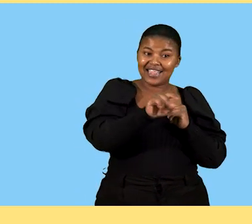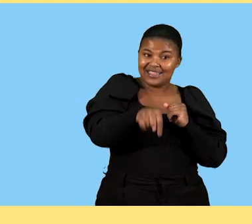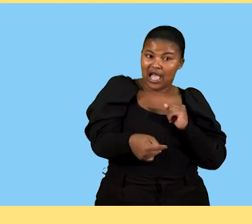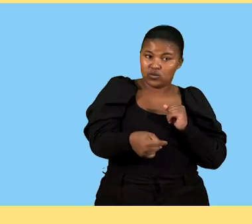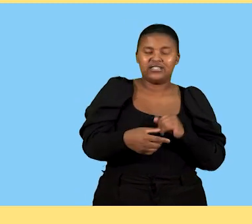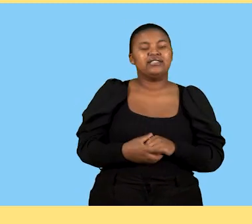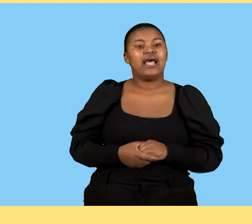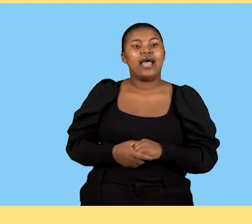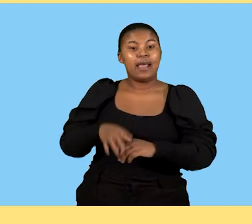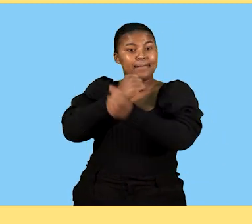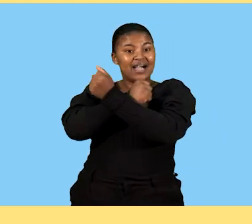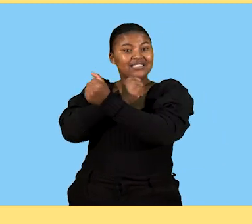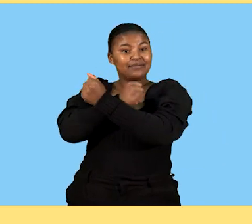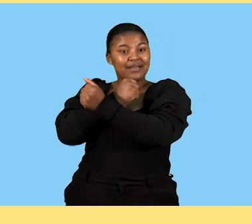243,000,